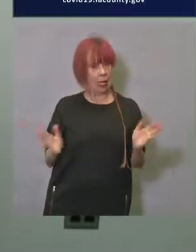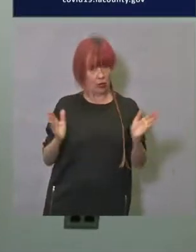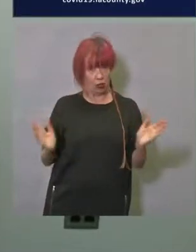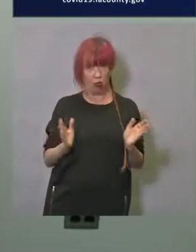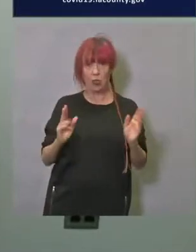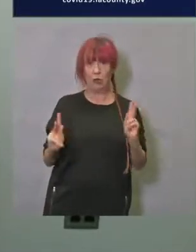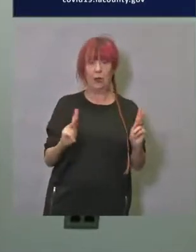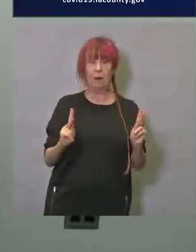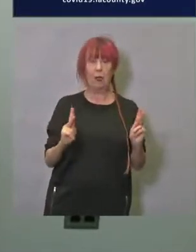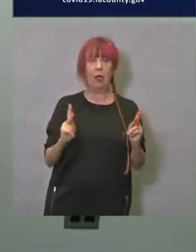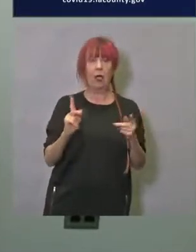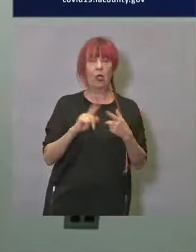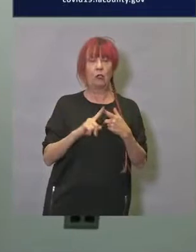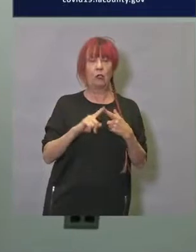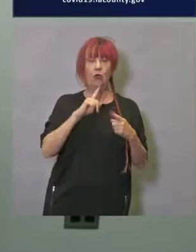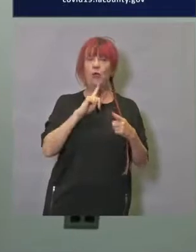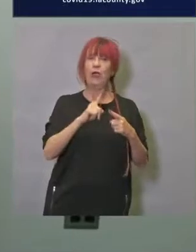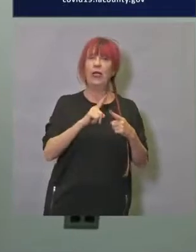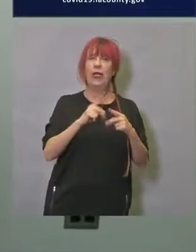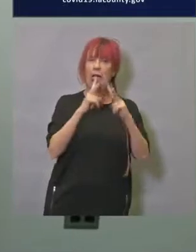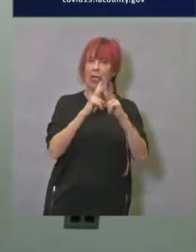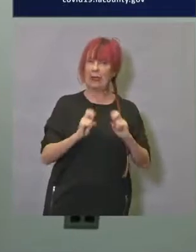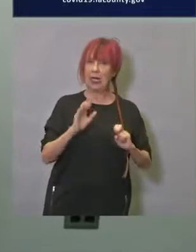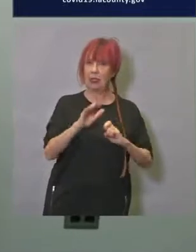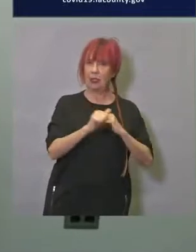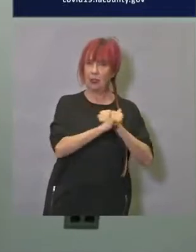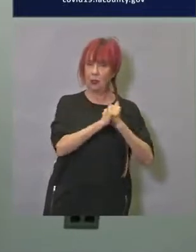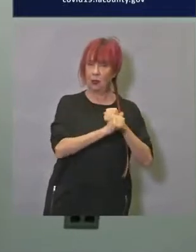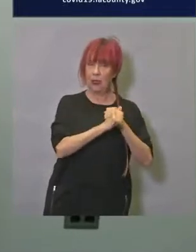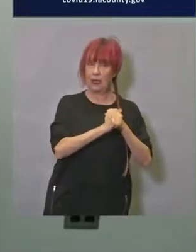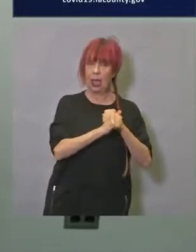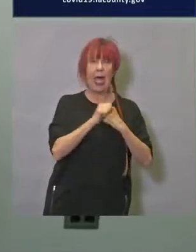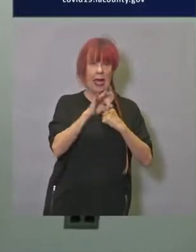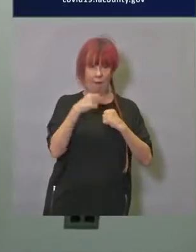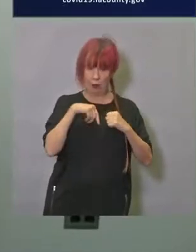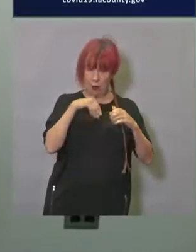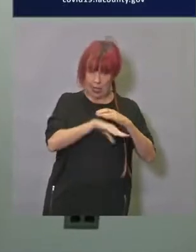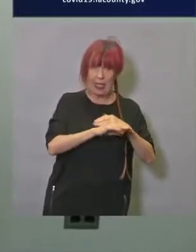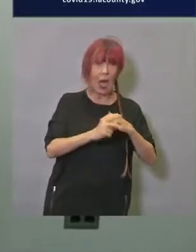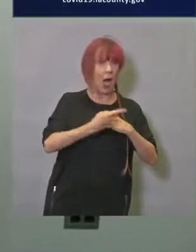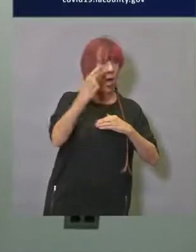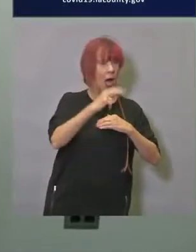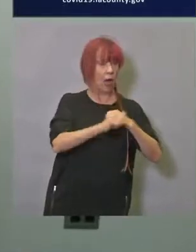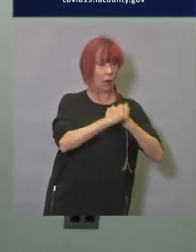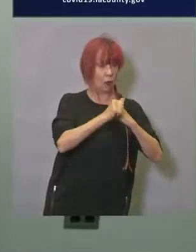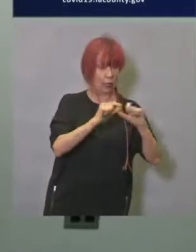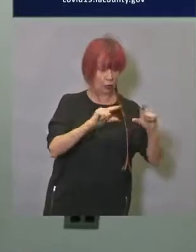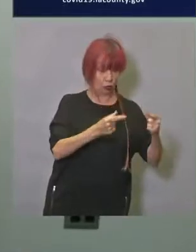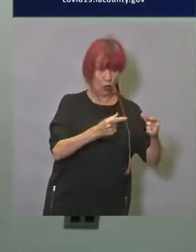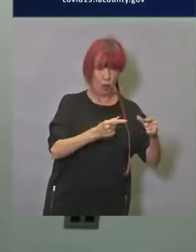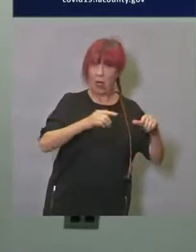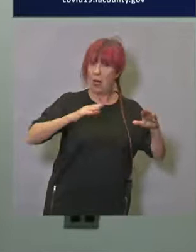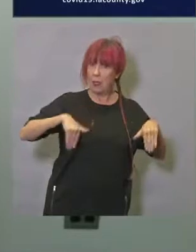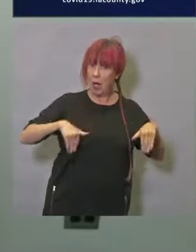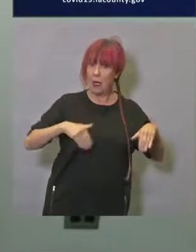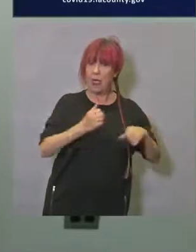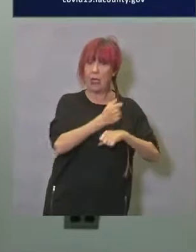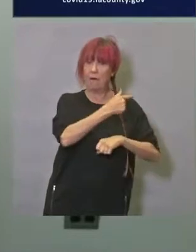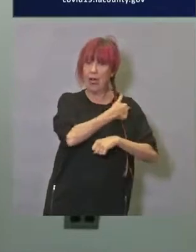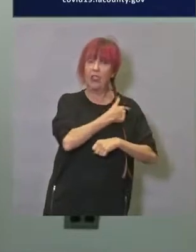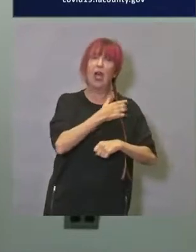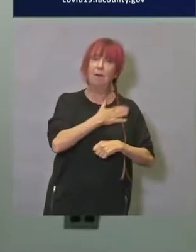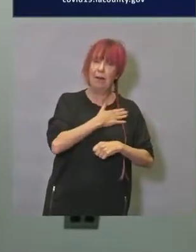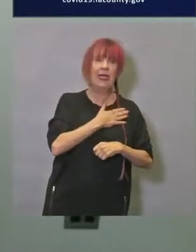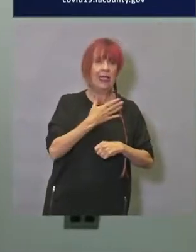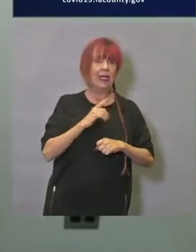folks to really assess your risk. And if you're in one of the higher risk groups and you still haven't gotten vaccinated, please